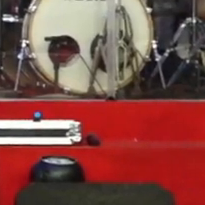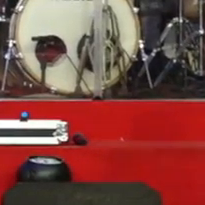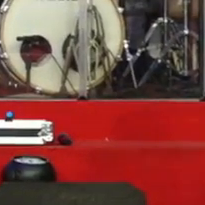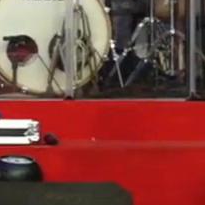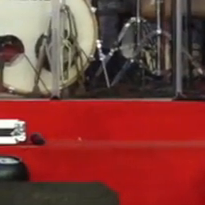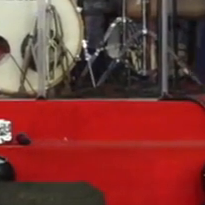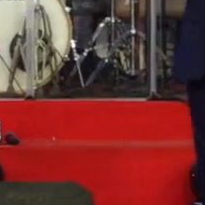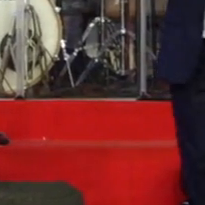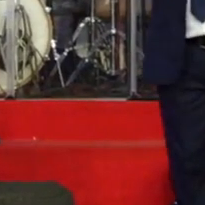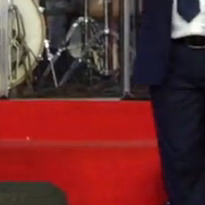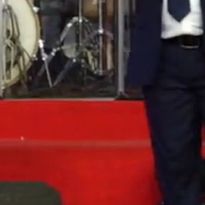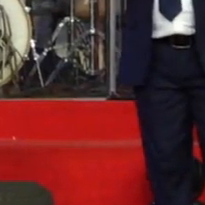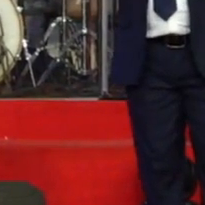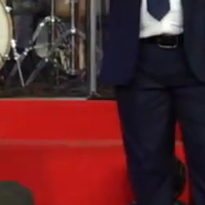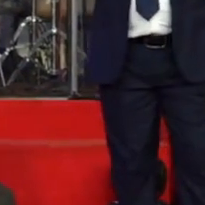Is